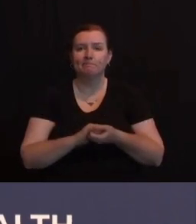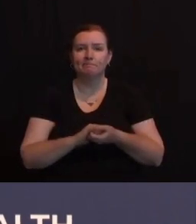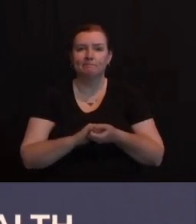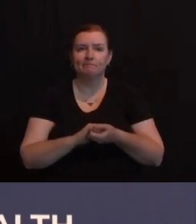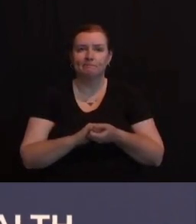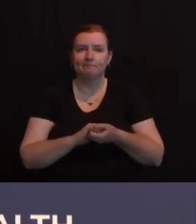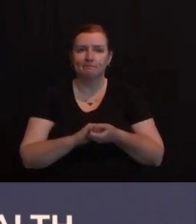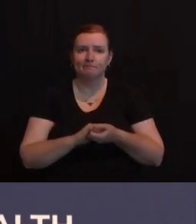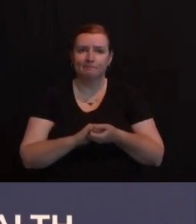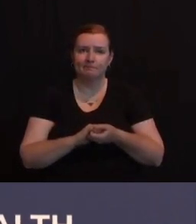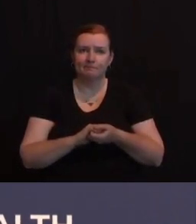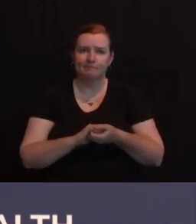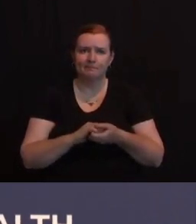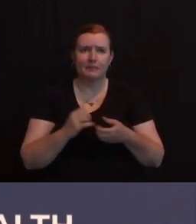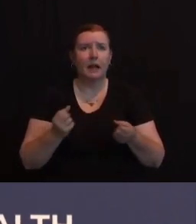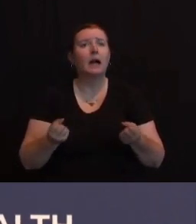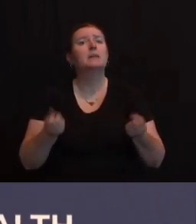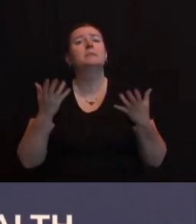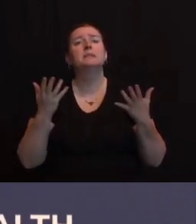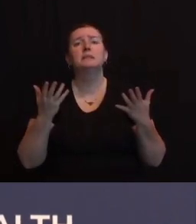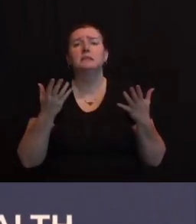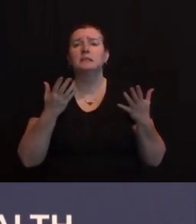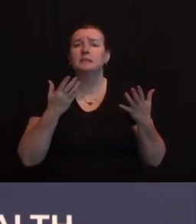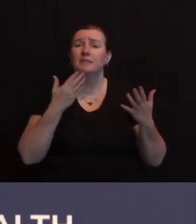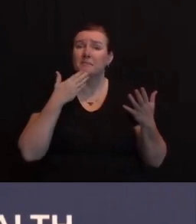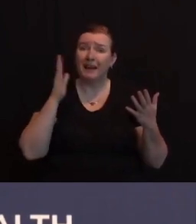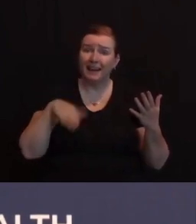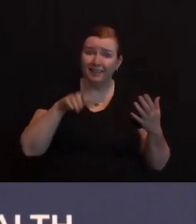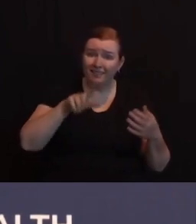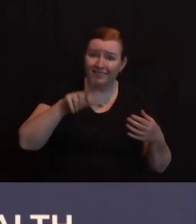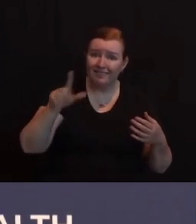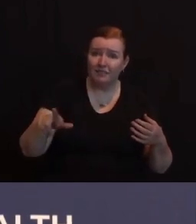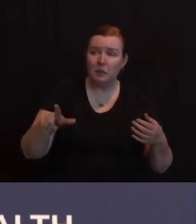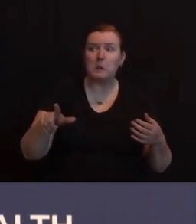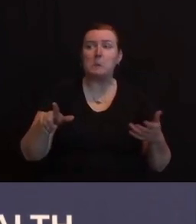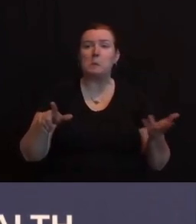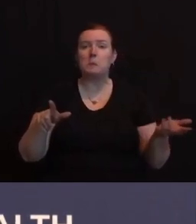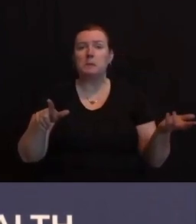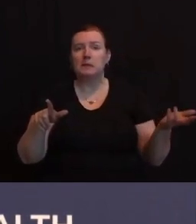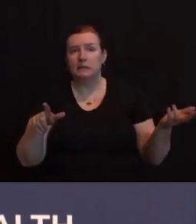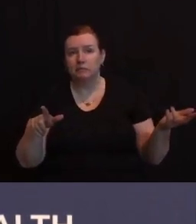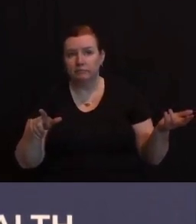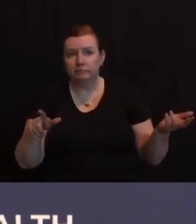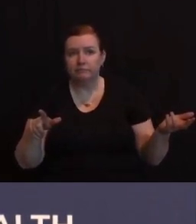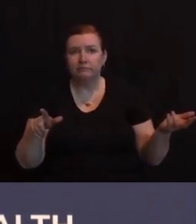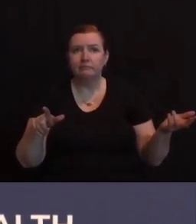accounting of bad actors for you, but we can follow up on that with you. My advice is go to this website,